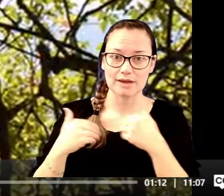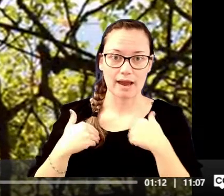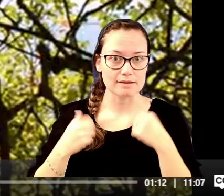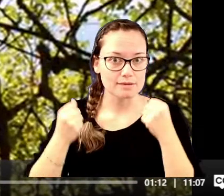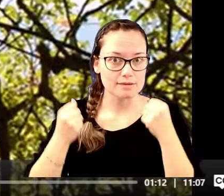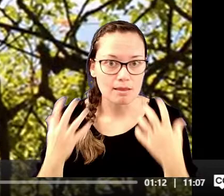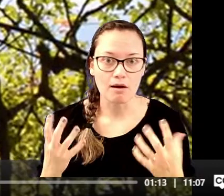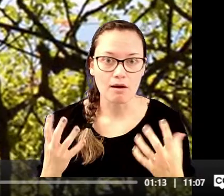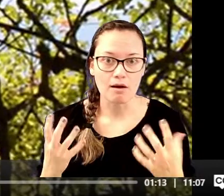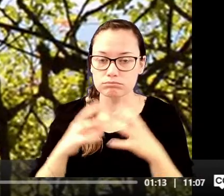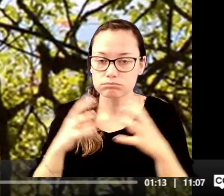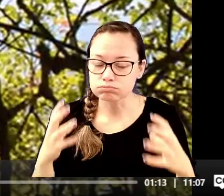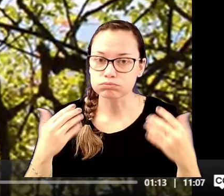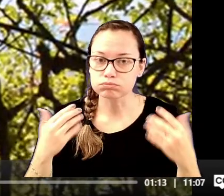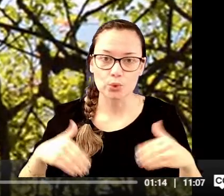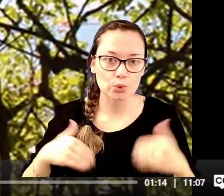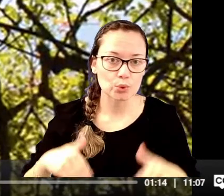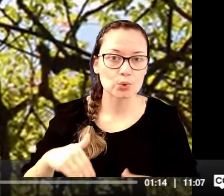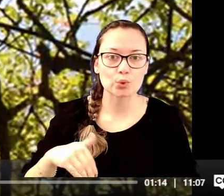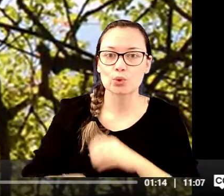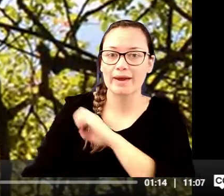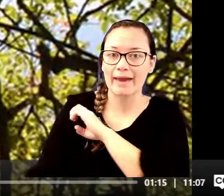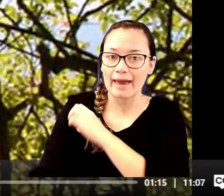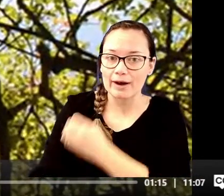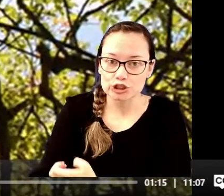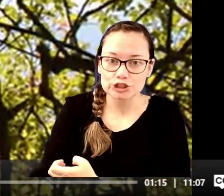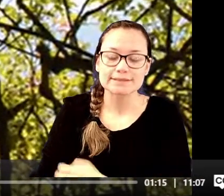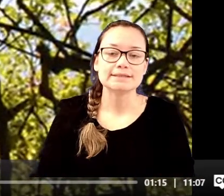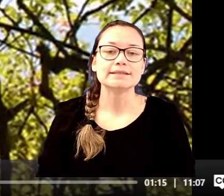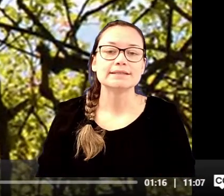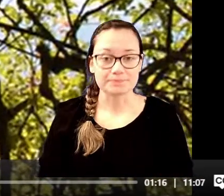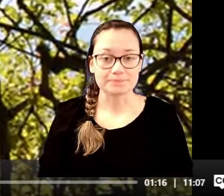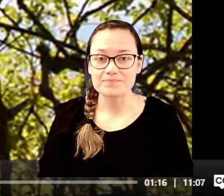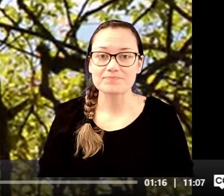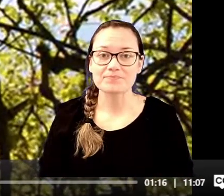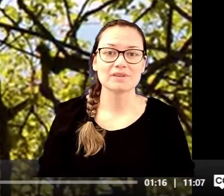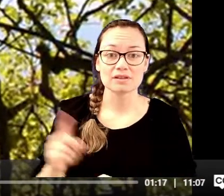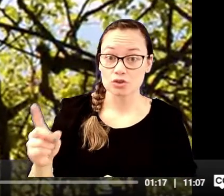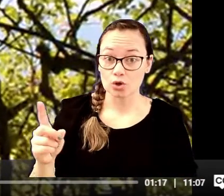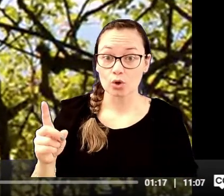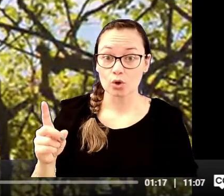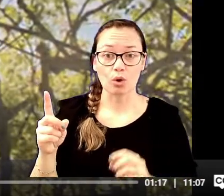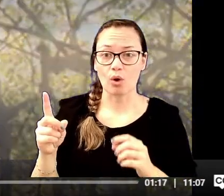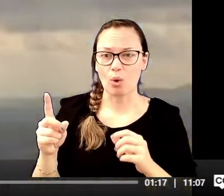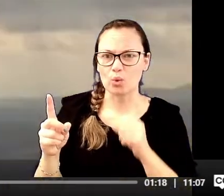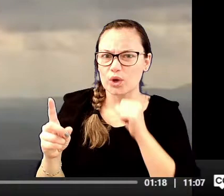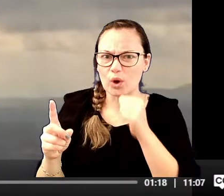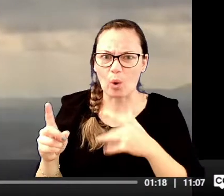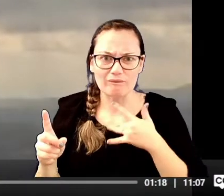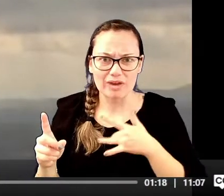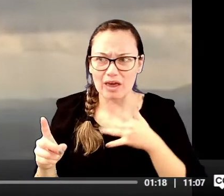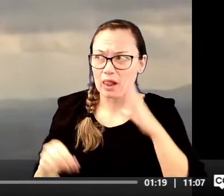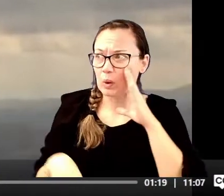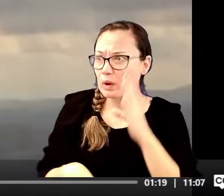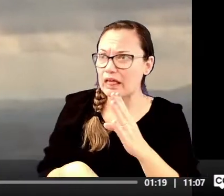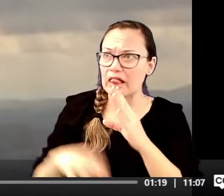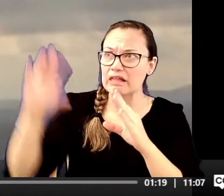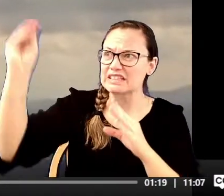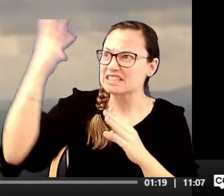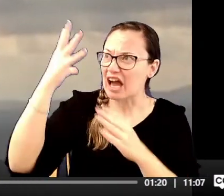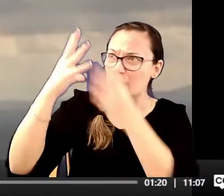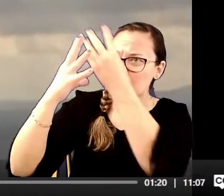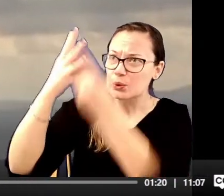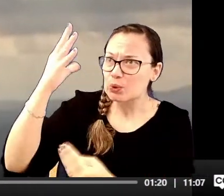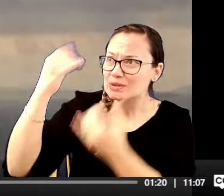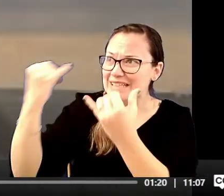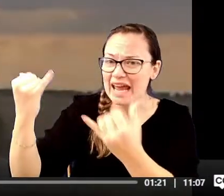and we don't have to worry about it faltering or is the sun going to be available today? Even when it's cloudy and things like that,